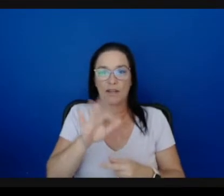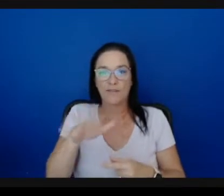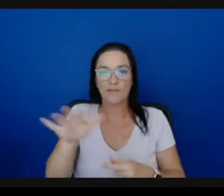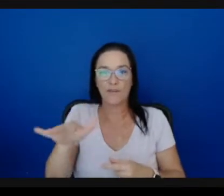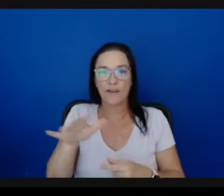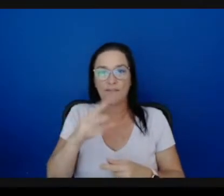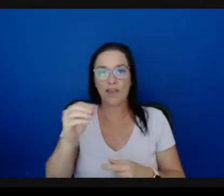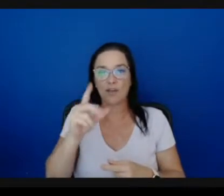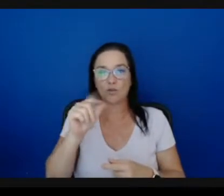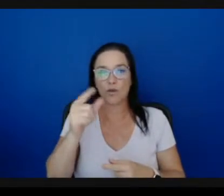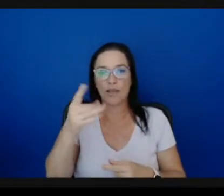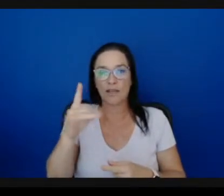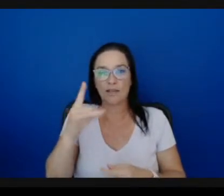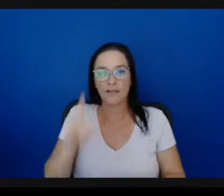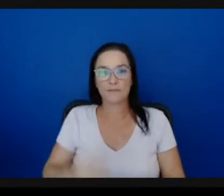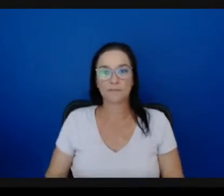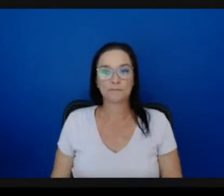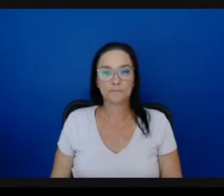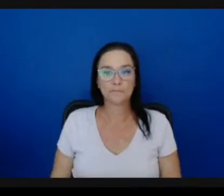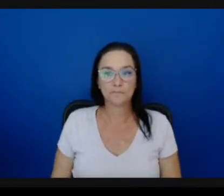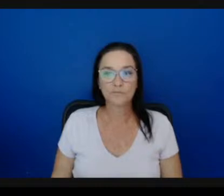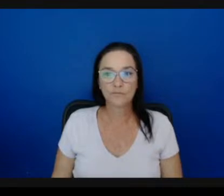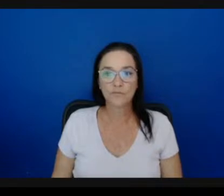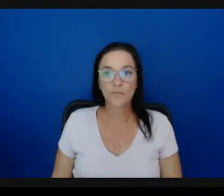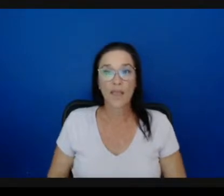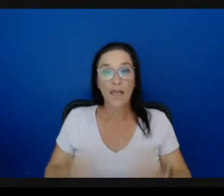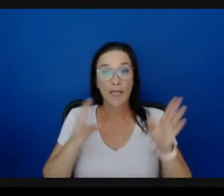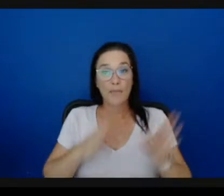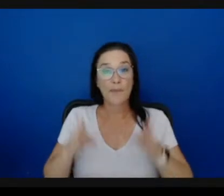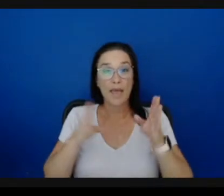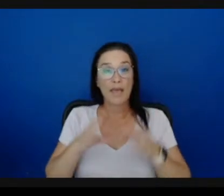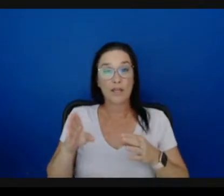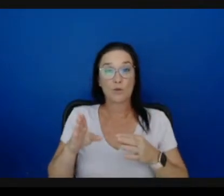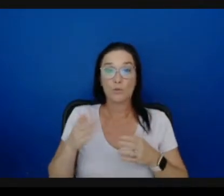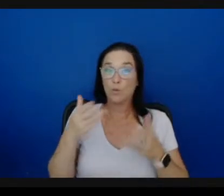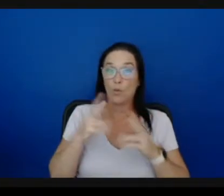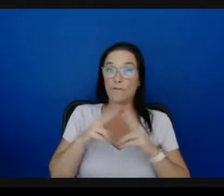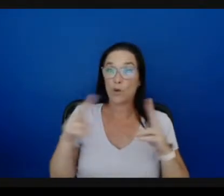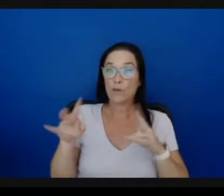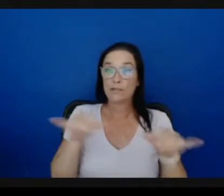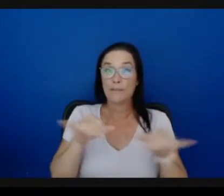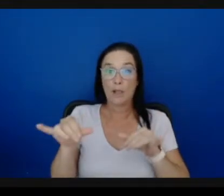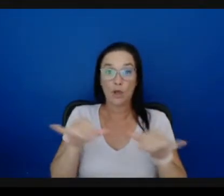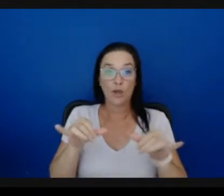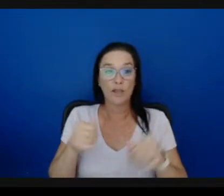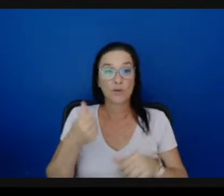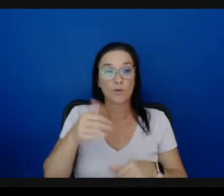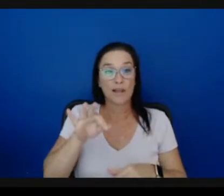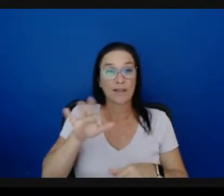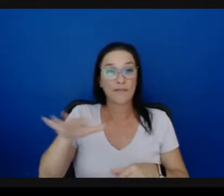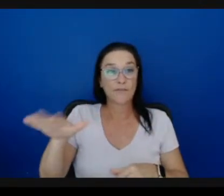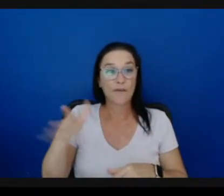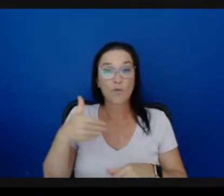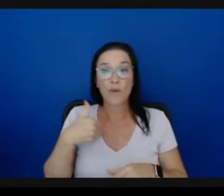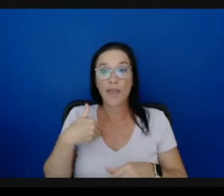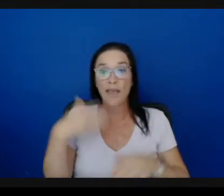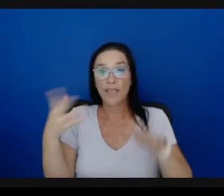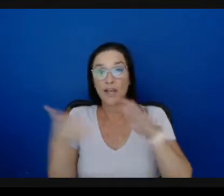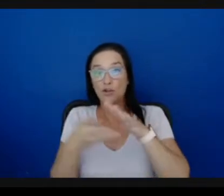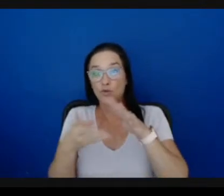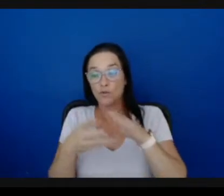2018. Yeah, and the patterns were actually quite similar as well, right? Because what happened in 55 was there had been an intrusion in